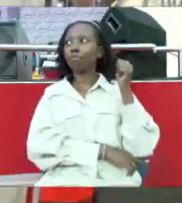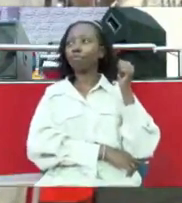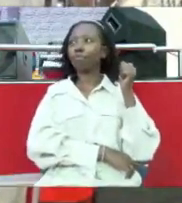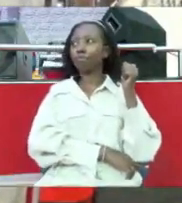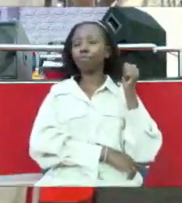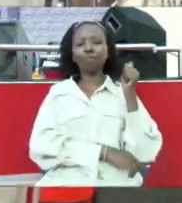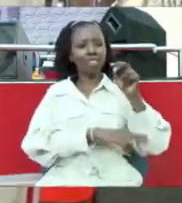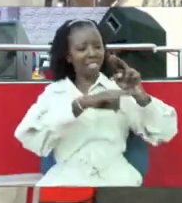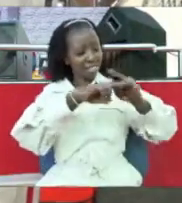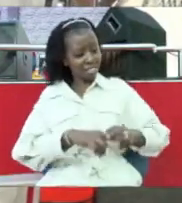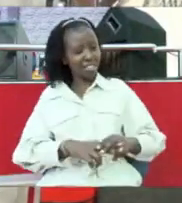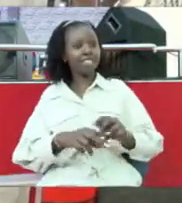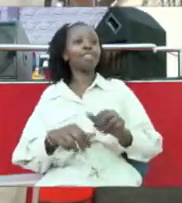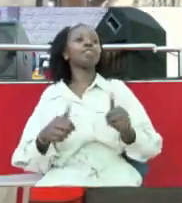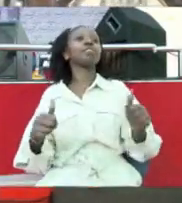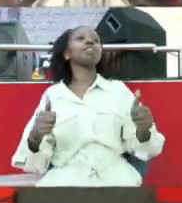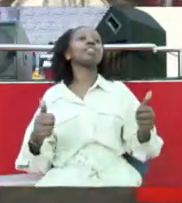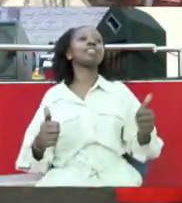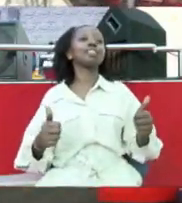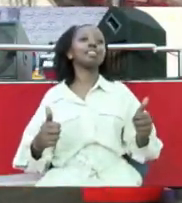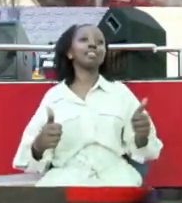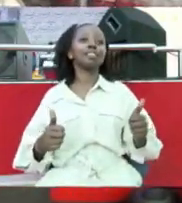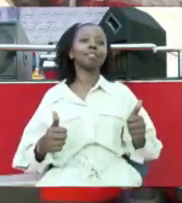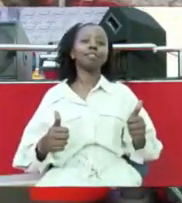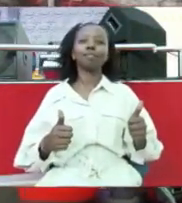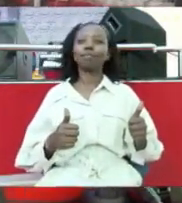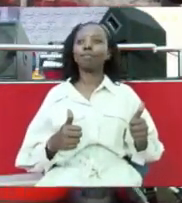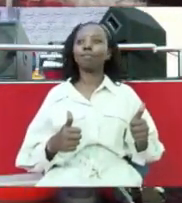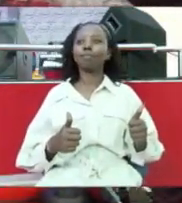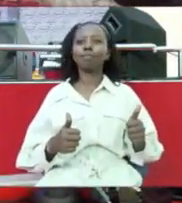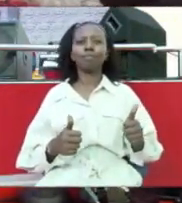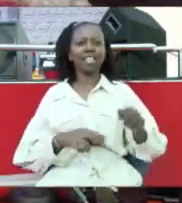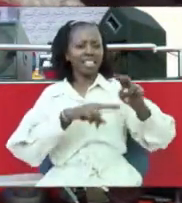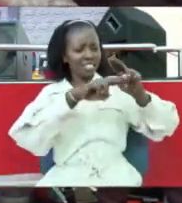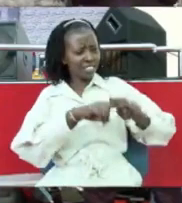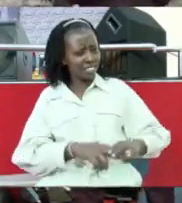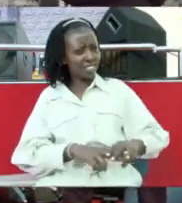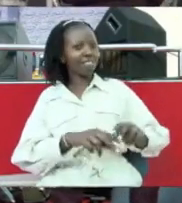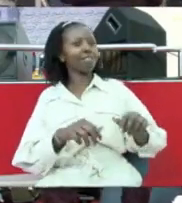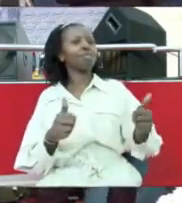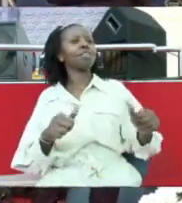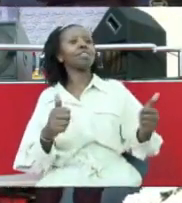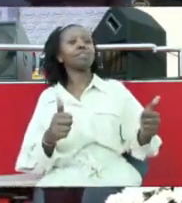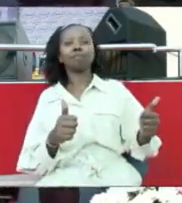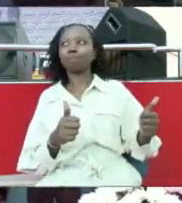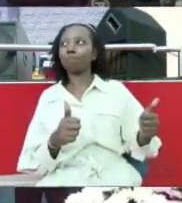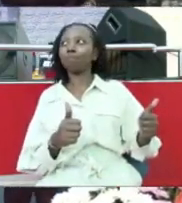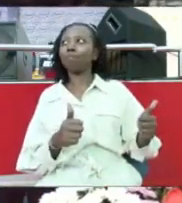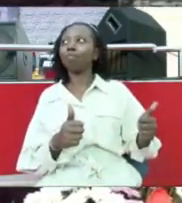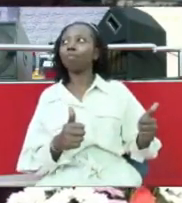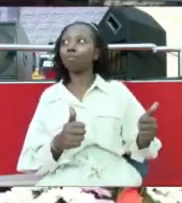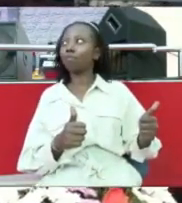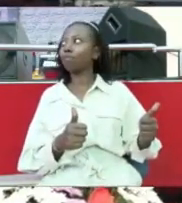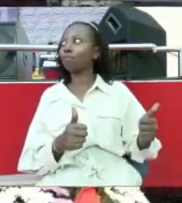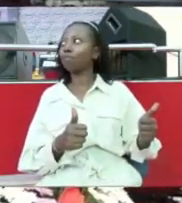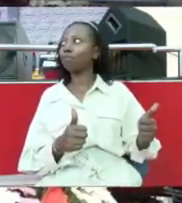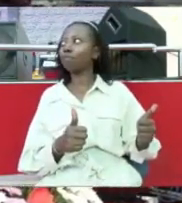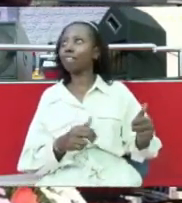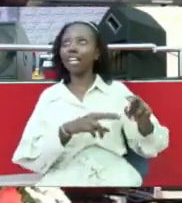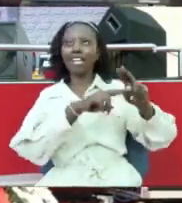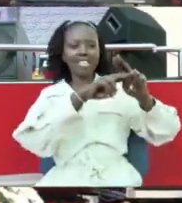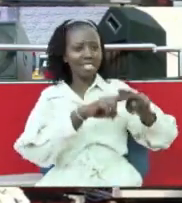Kaa vizuri. Sit well. Simkae vizuri. Sit well. Kae ni